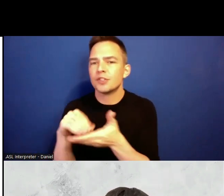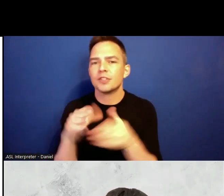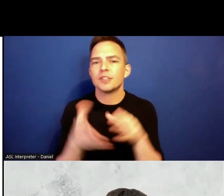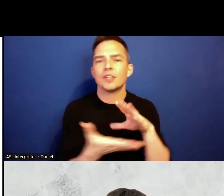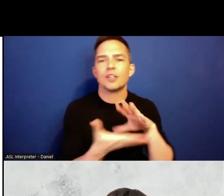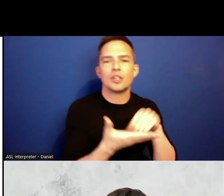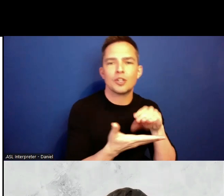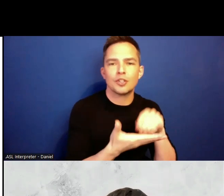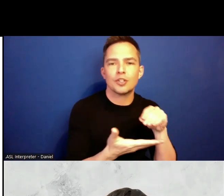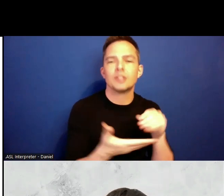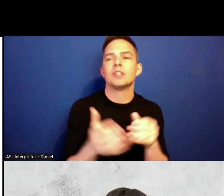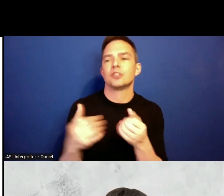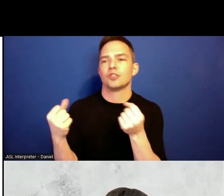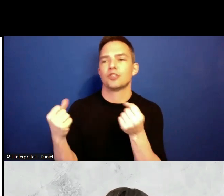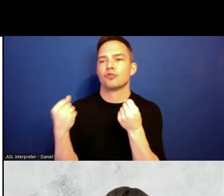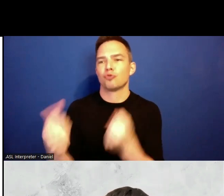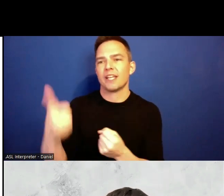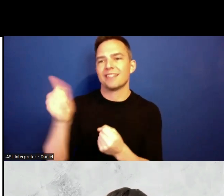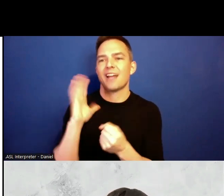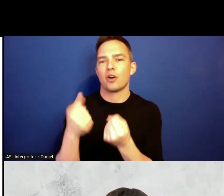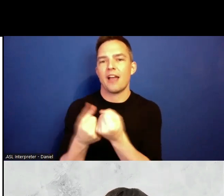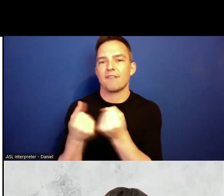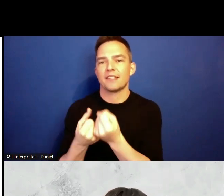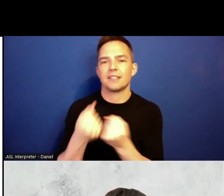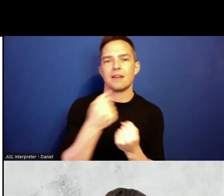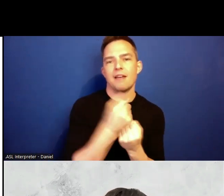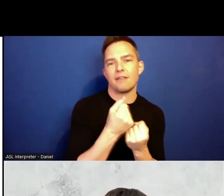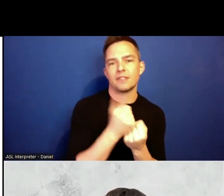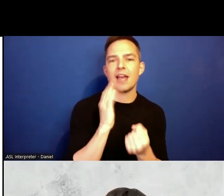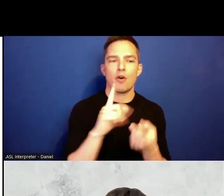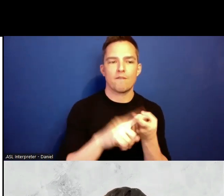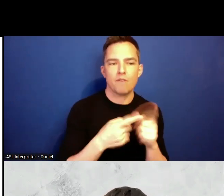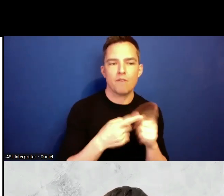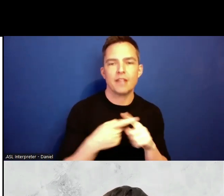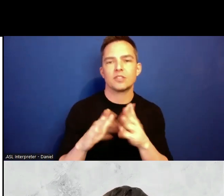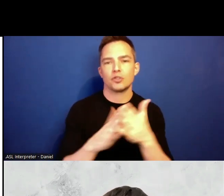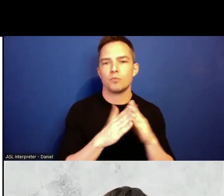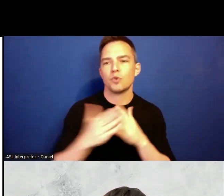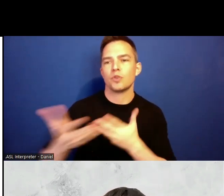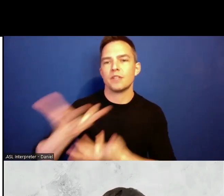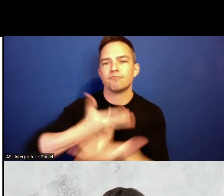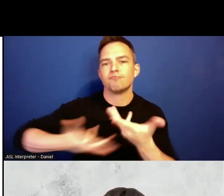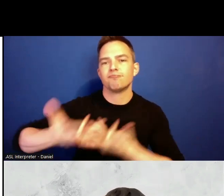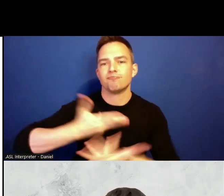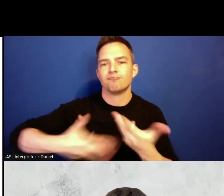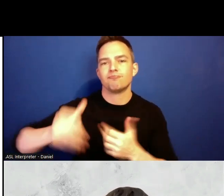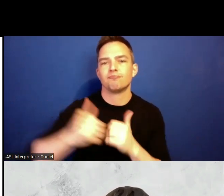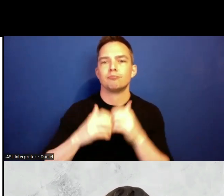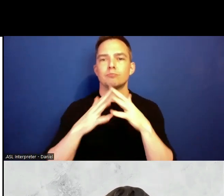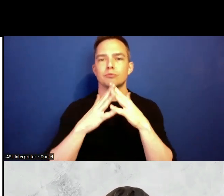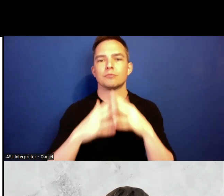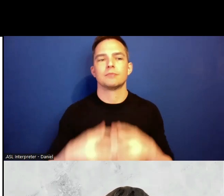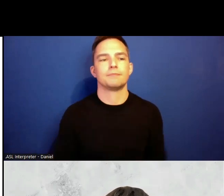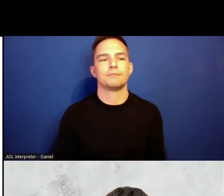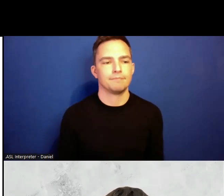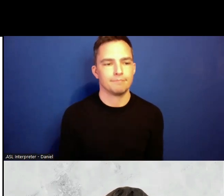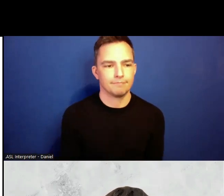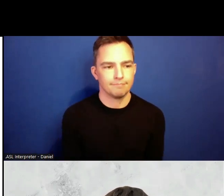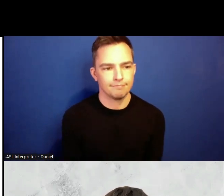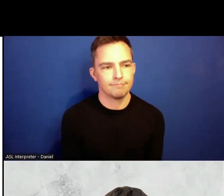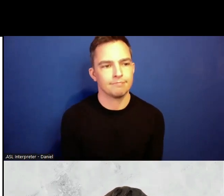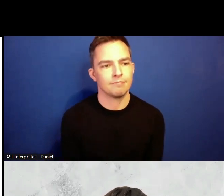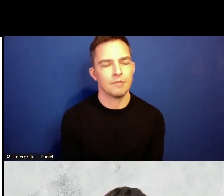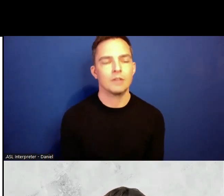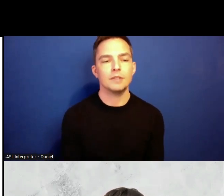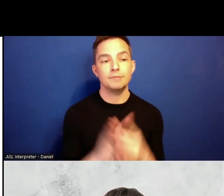to strengthen our advocacy for ourselves, for our friends, for our communities. Next slide, please.